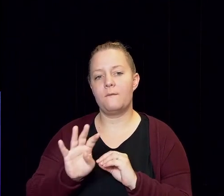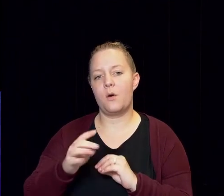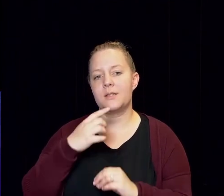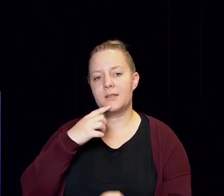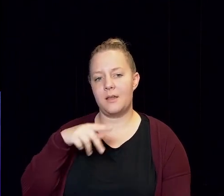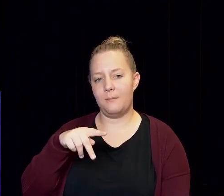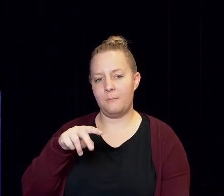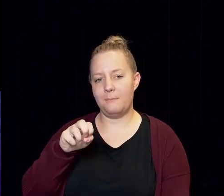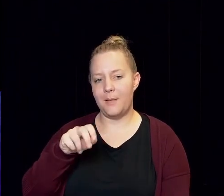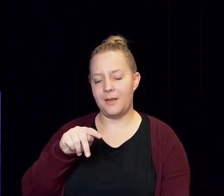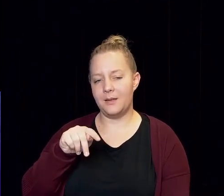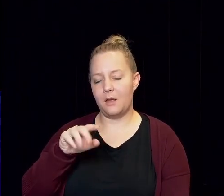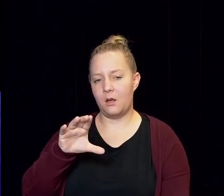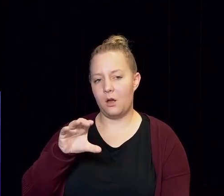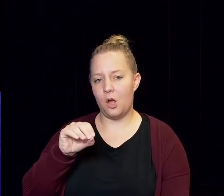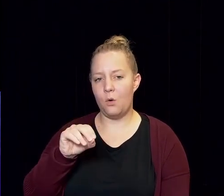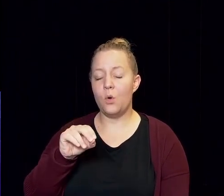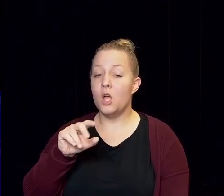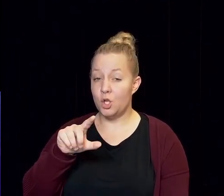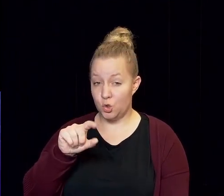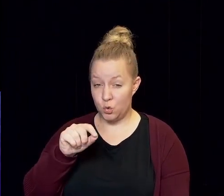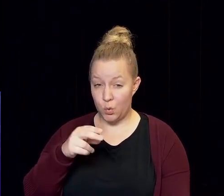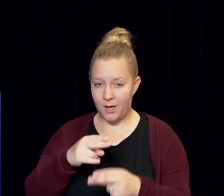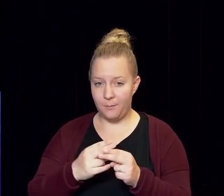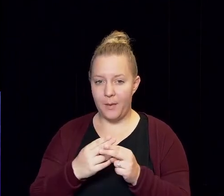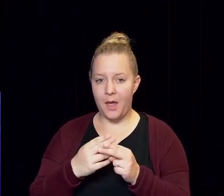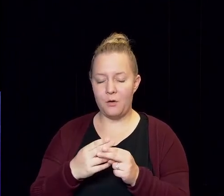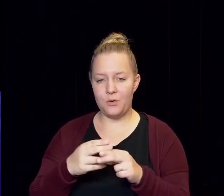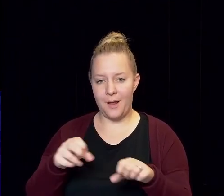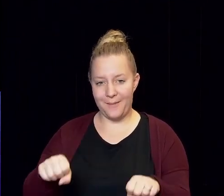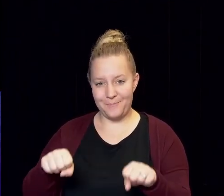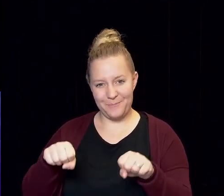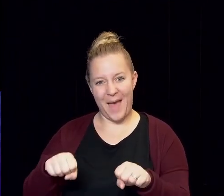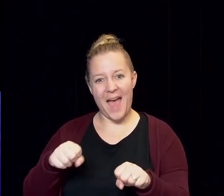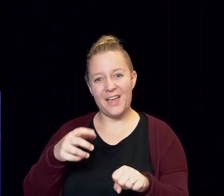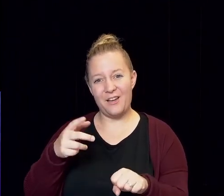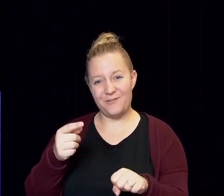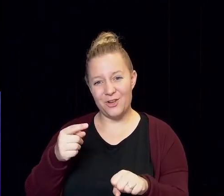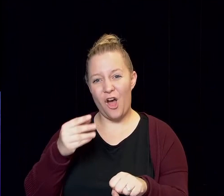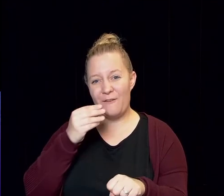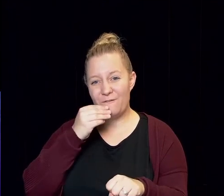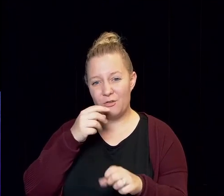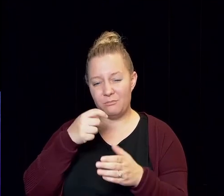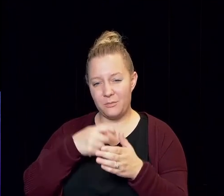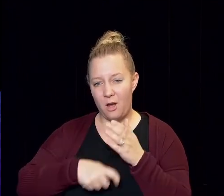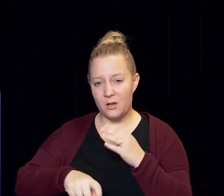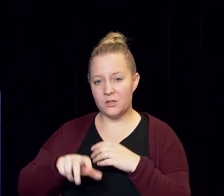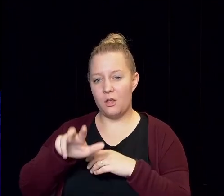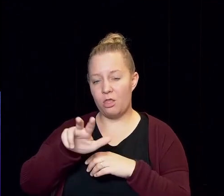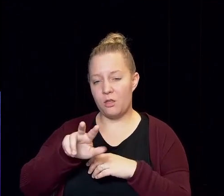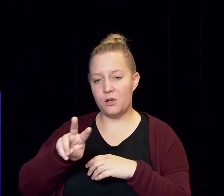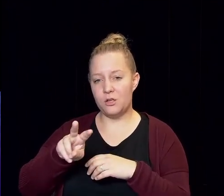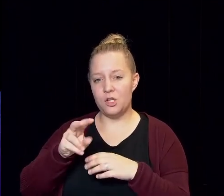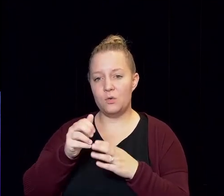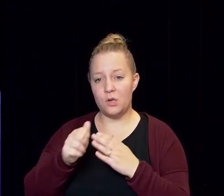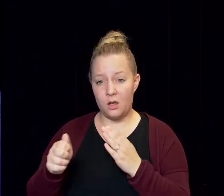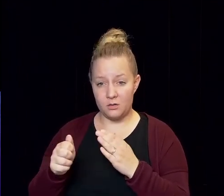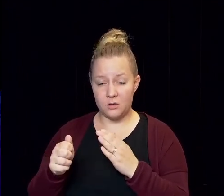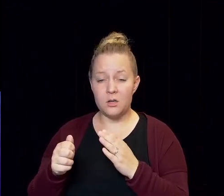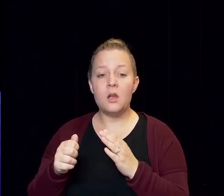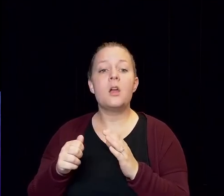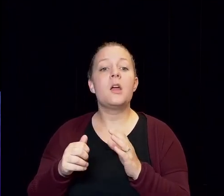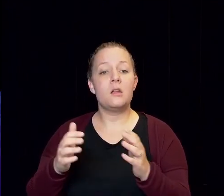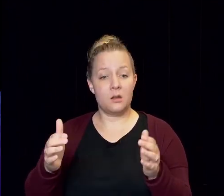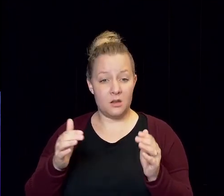Petco, a 20-pound bag of dog food costs $32. We're going to show our work for A and B. So A, it says at this rate, how much does 44-pound